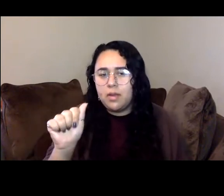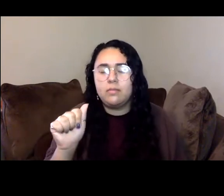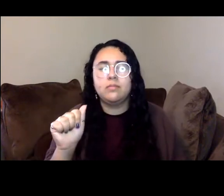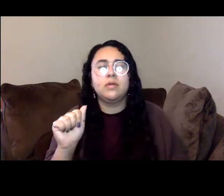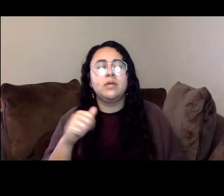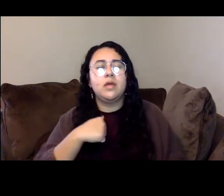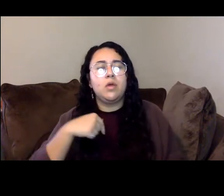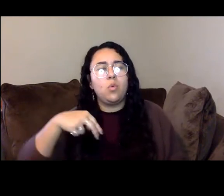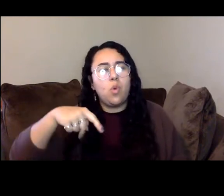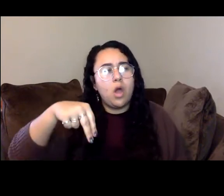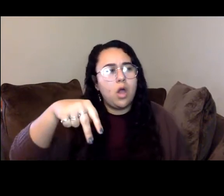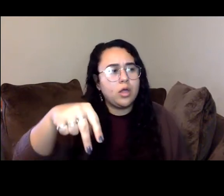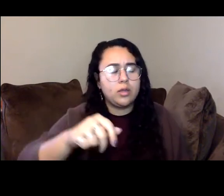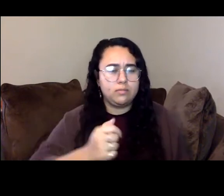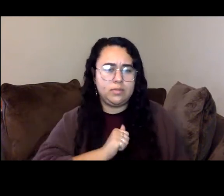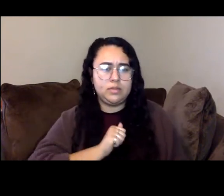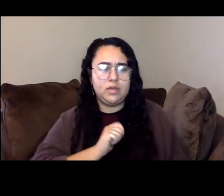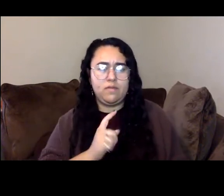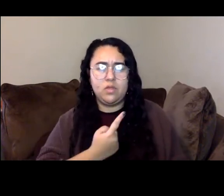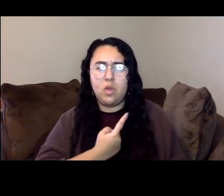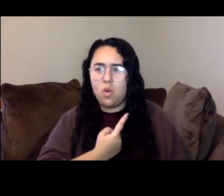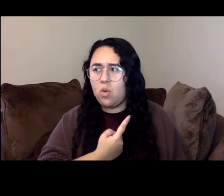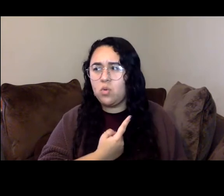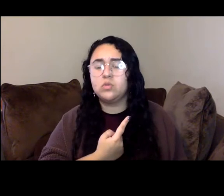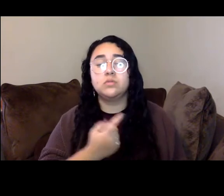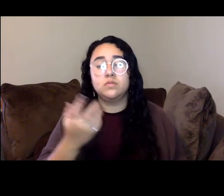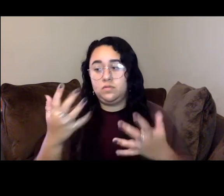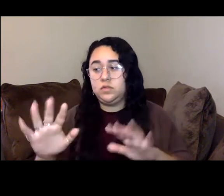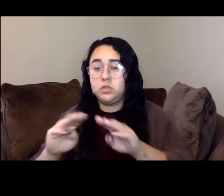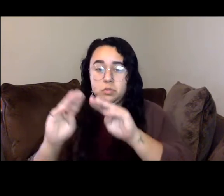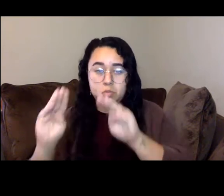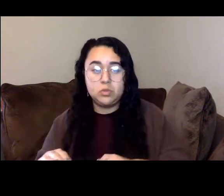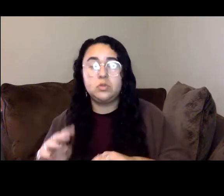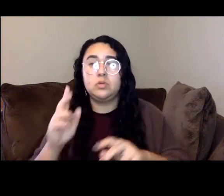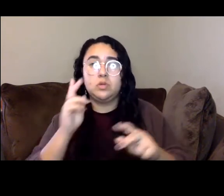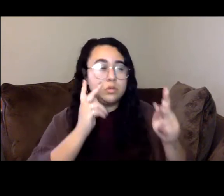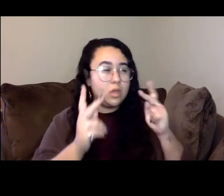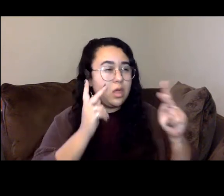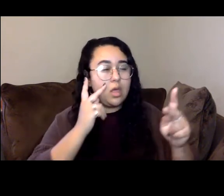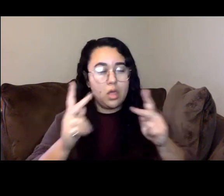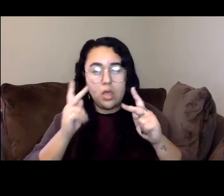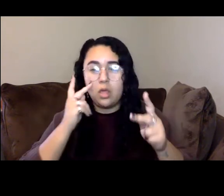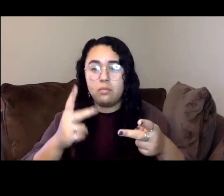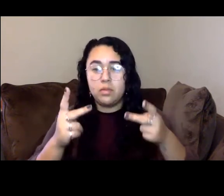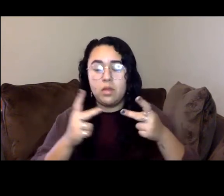alone in Montgomery after experiencing a lot of different sites and places